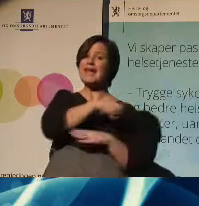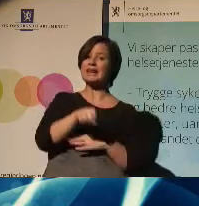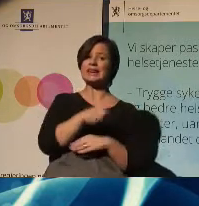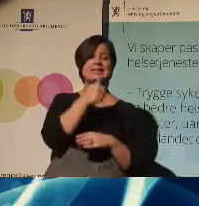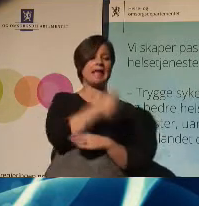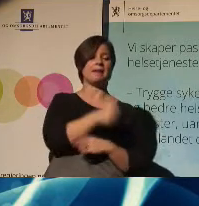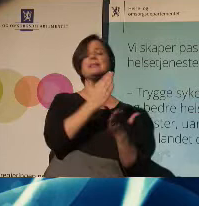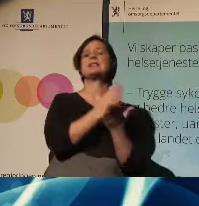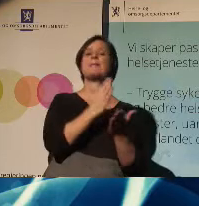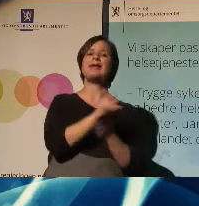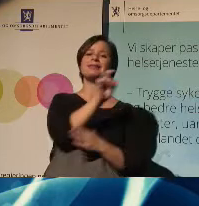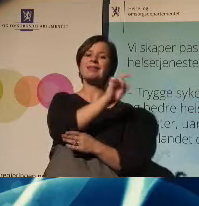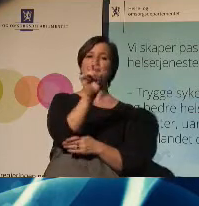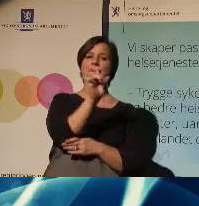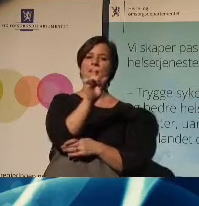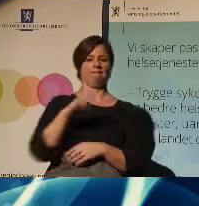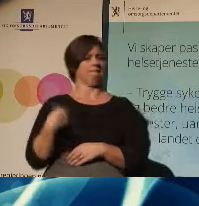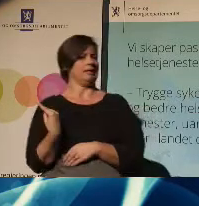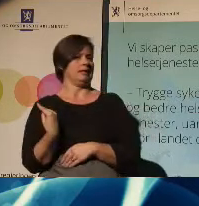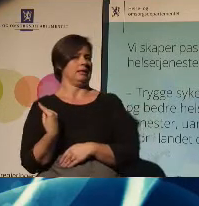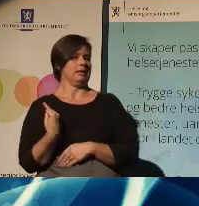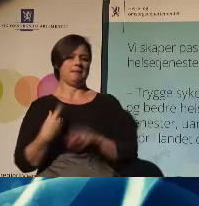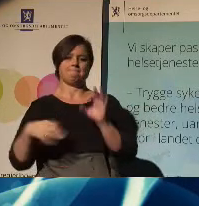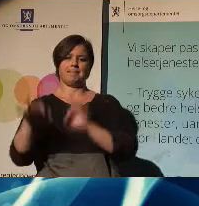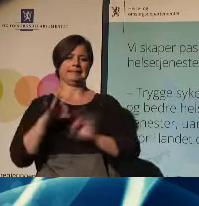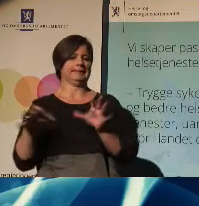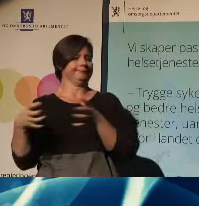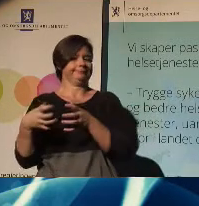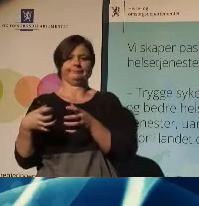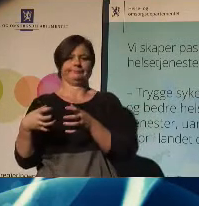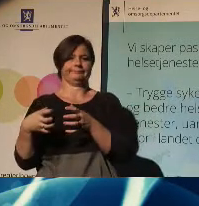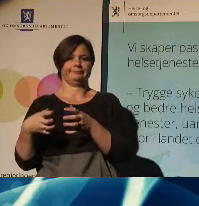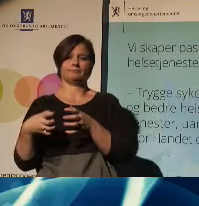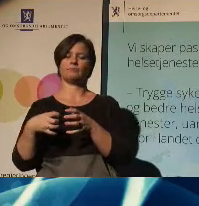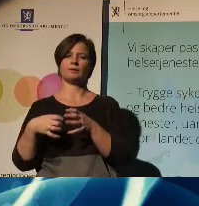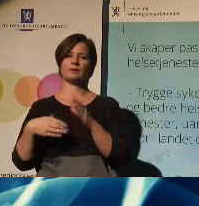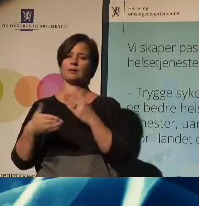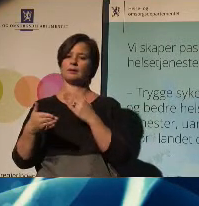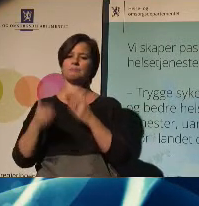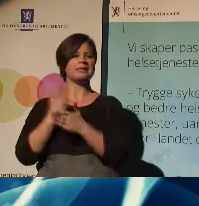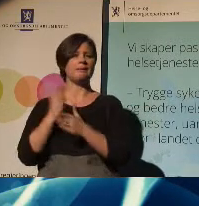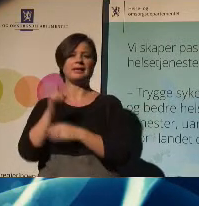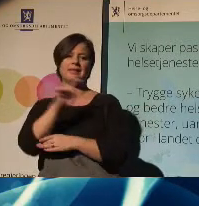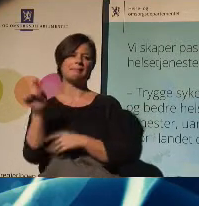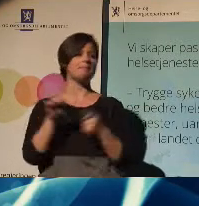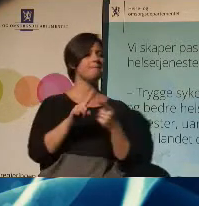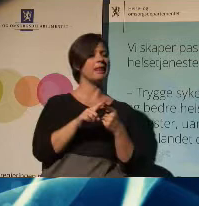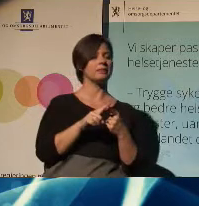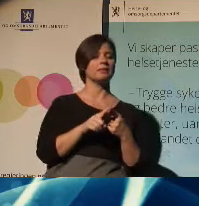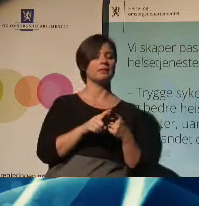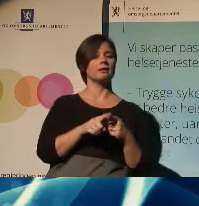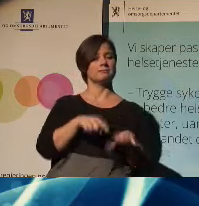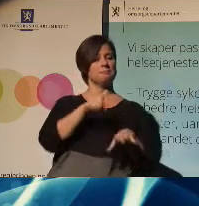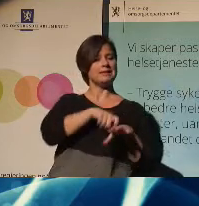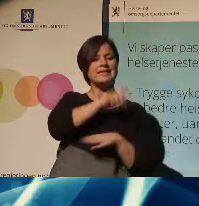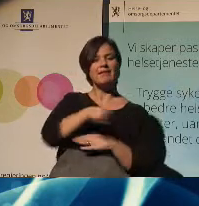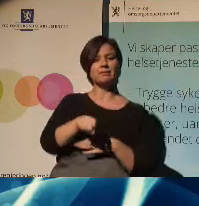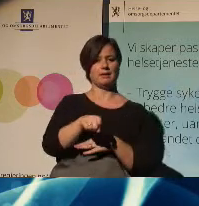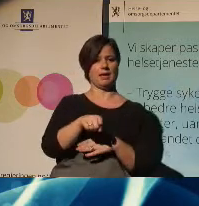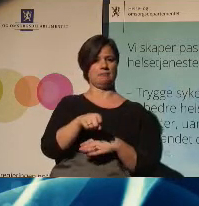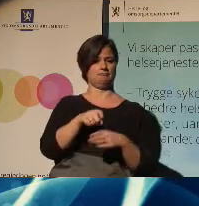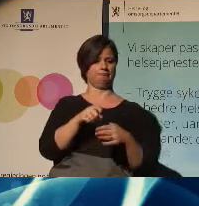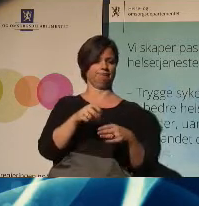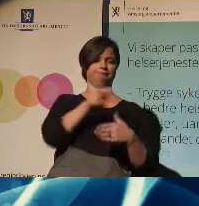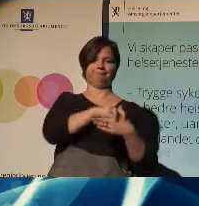decide what we talk about. It's the patients. Patients can view us live. They can raise questions, or they can review missed